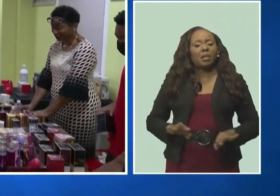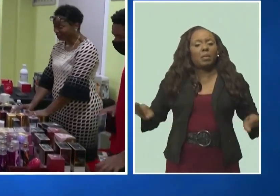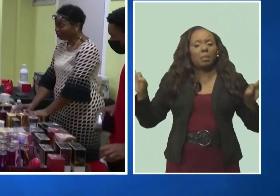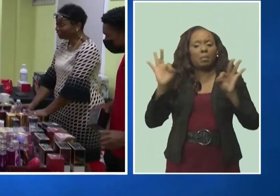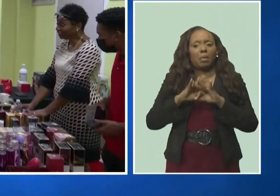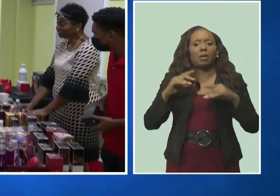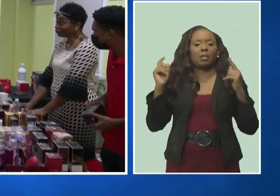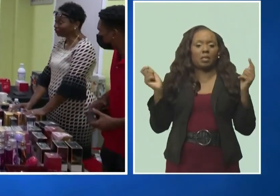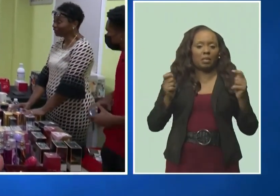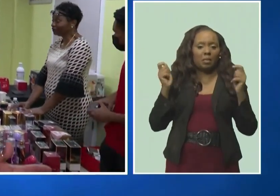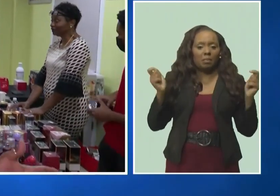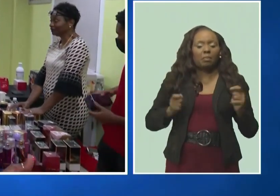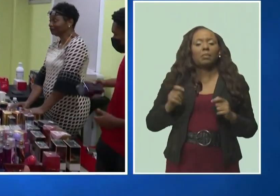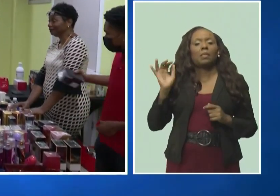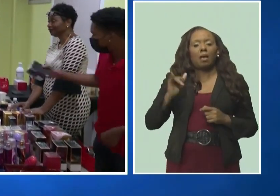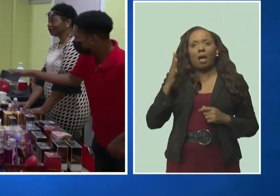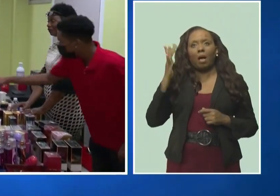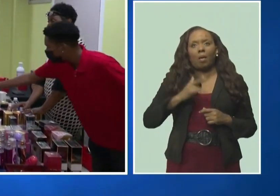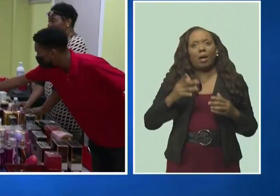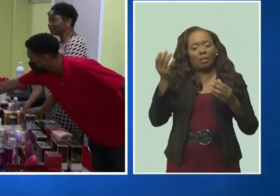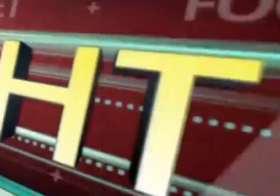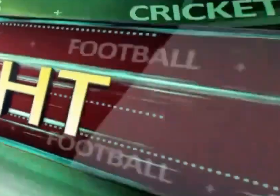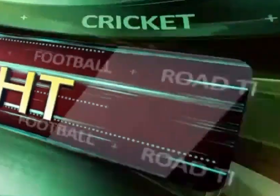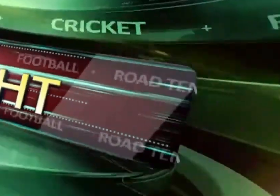And that's what our message is today.